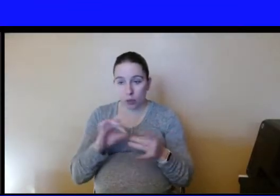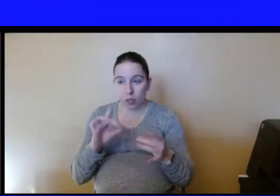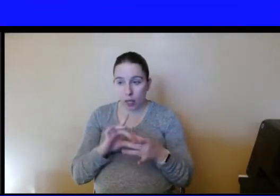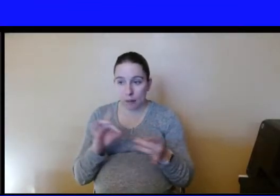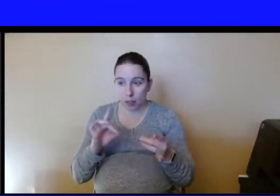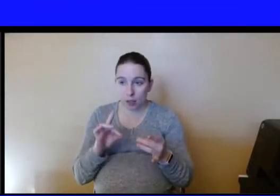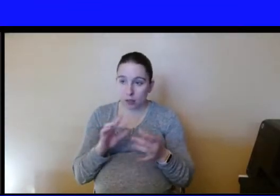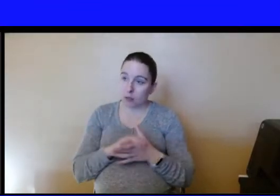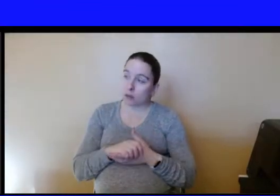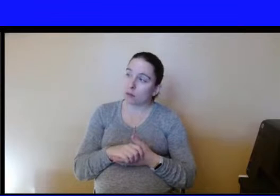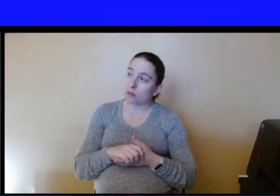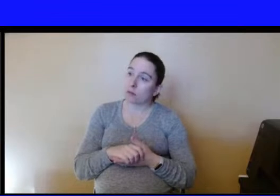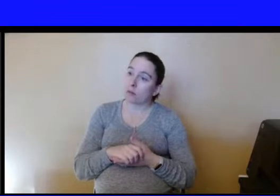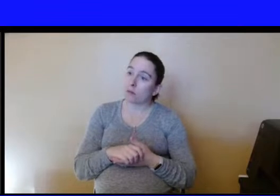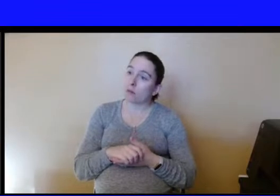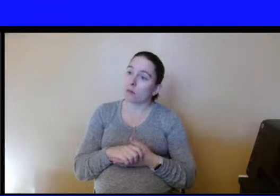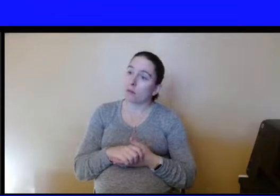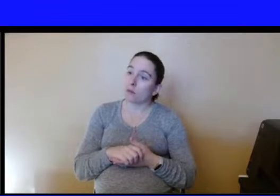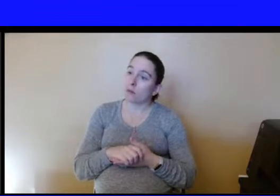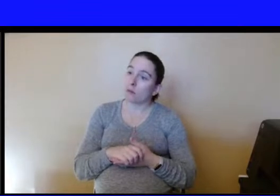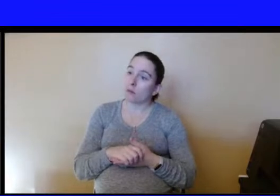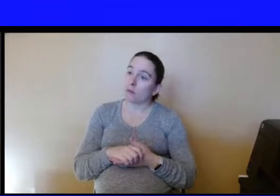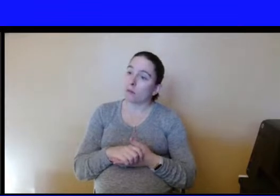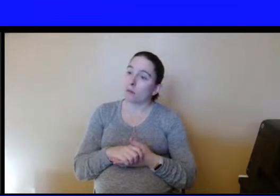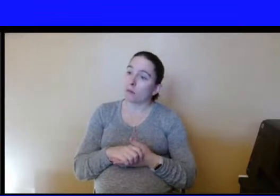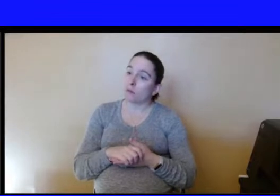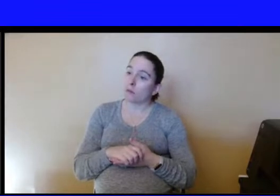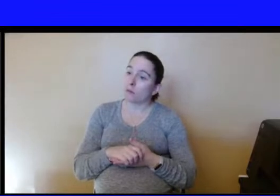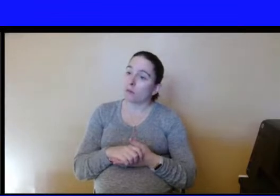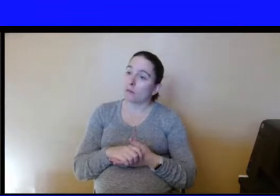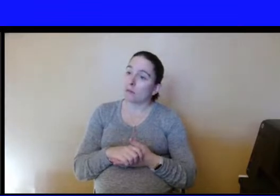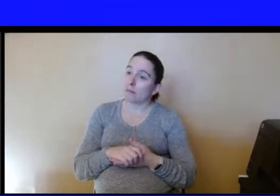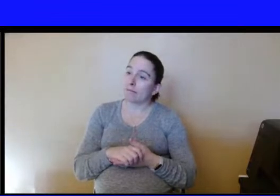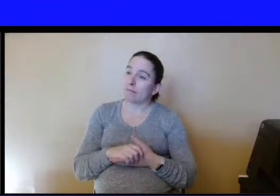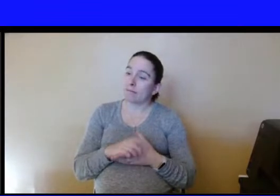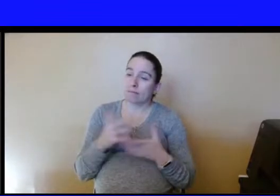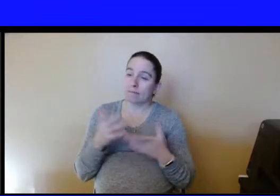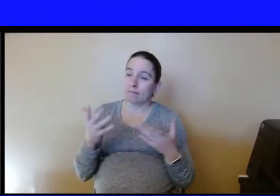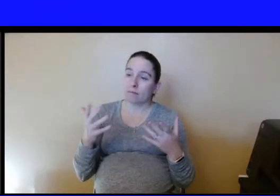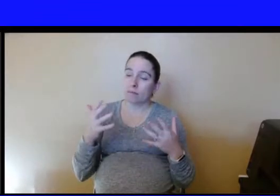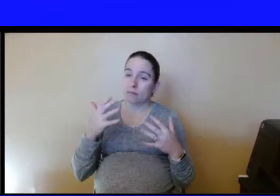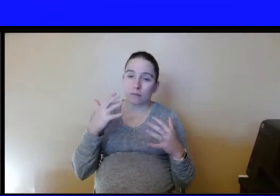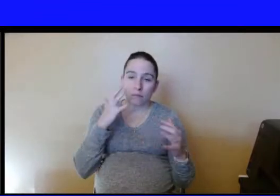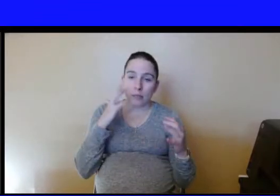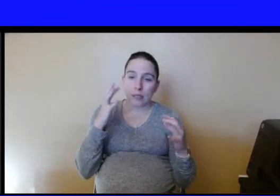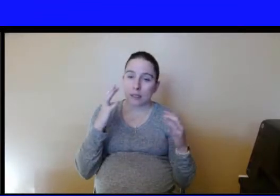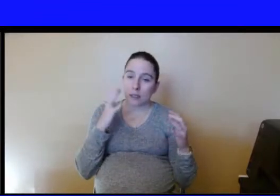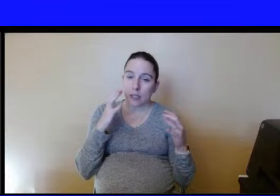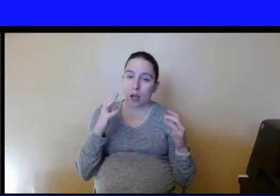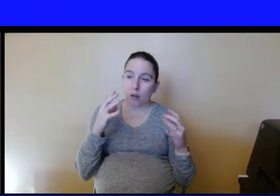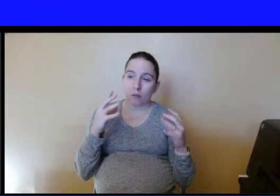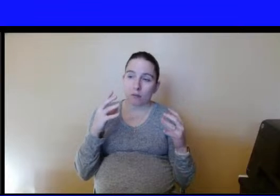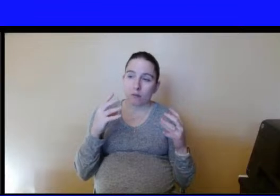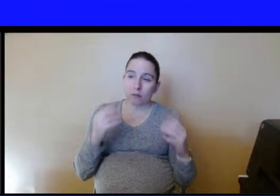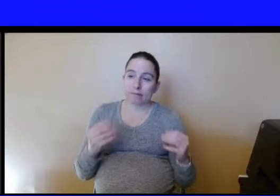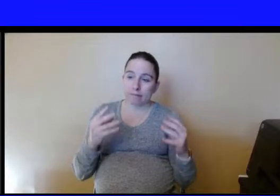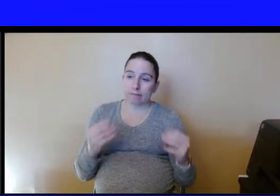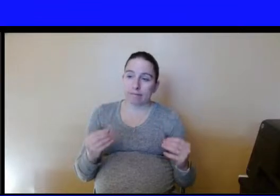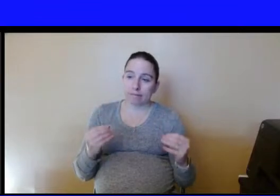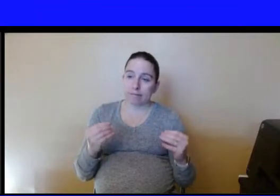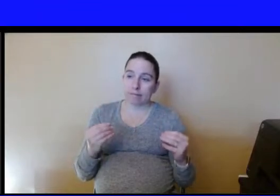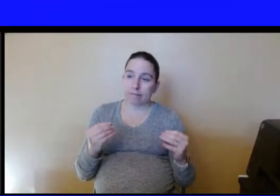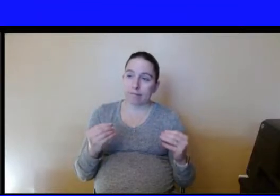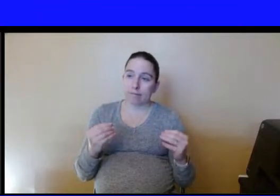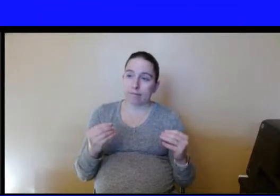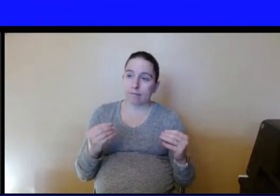horrific events and been subjected to violence also. If there could be some case finding just to find out what's